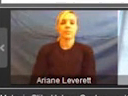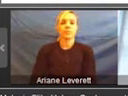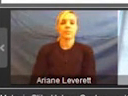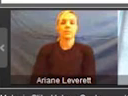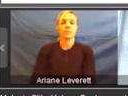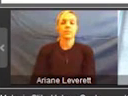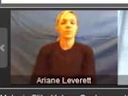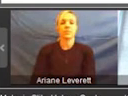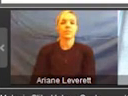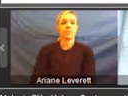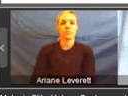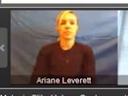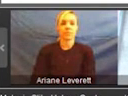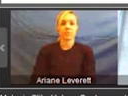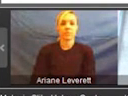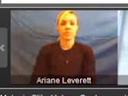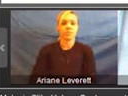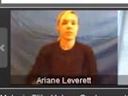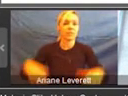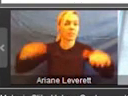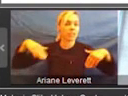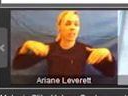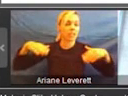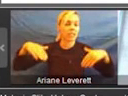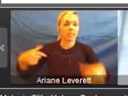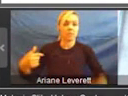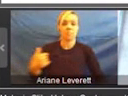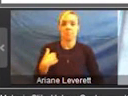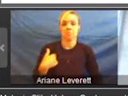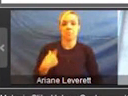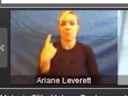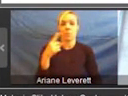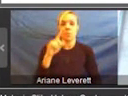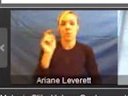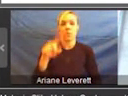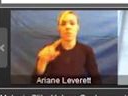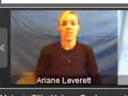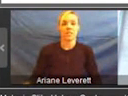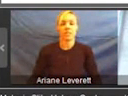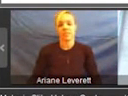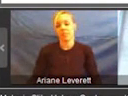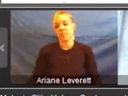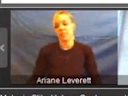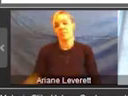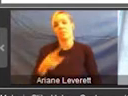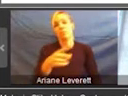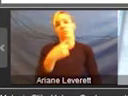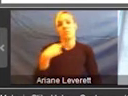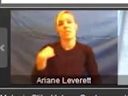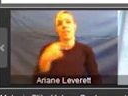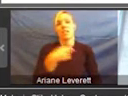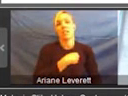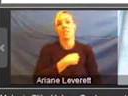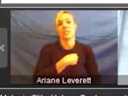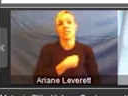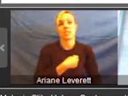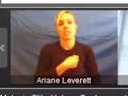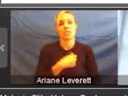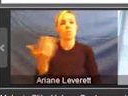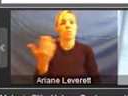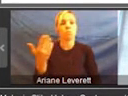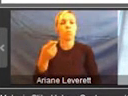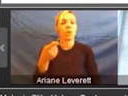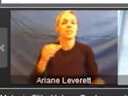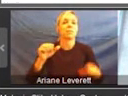I don't think we have one in the moment, but I have a question. Maybe you can tell us a little bit about the potential of ICT